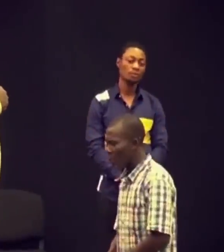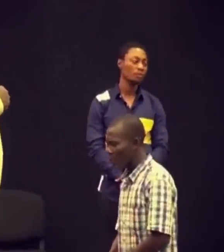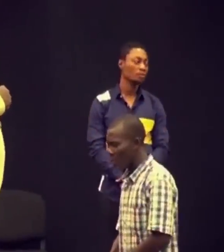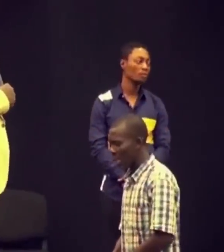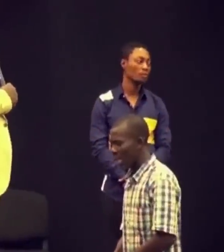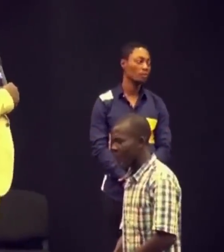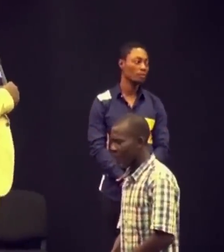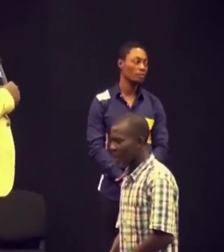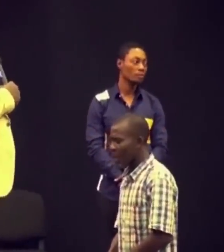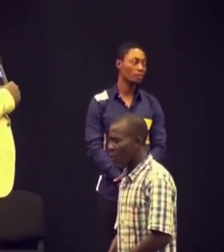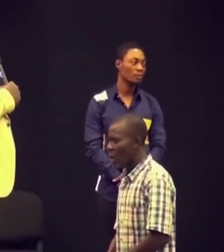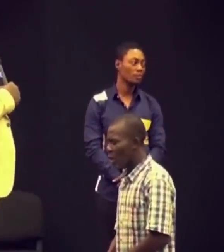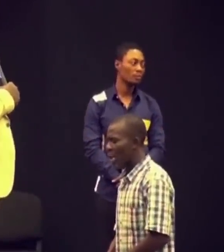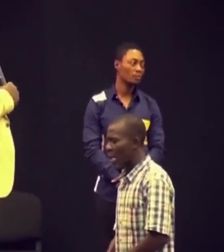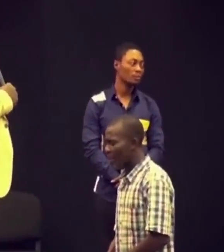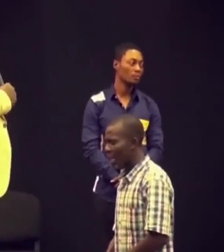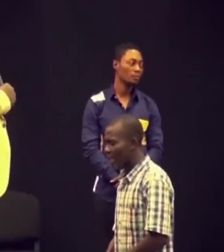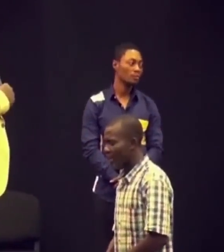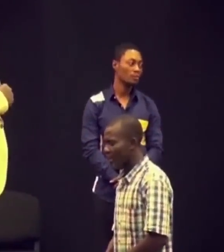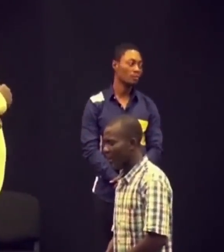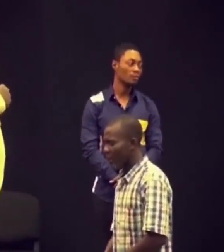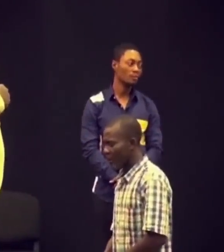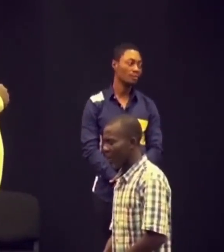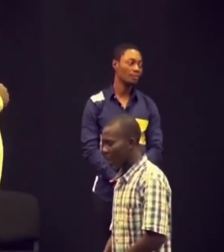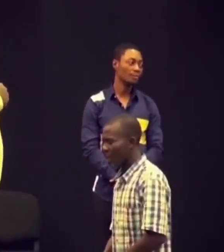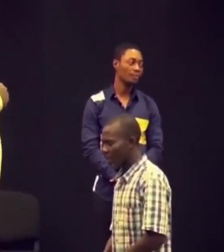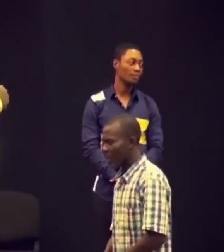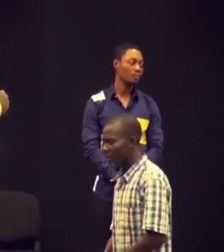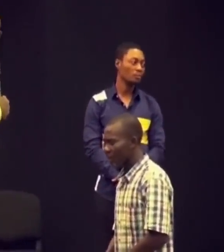olorun to ga to po ni anu